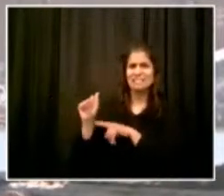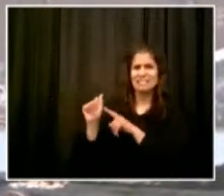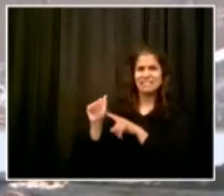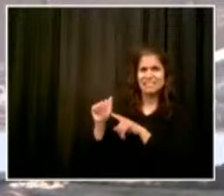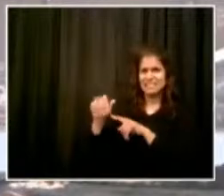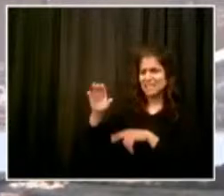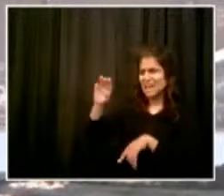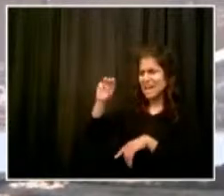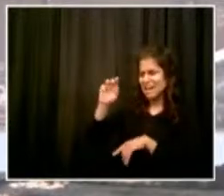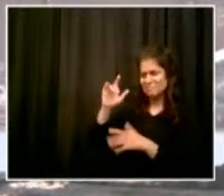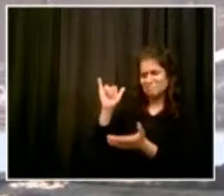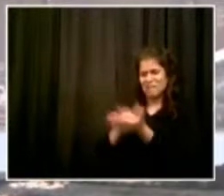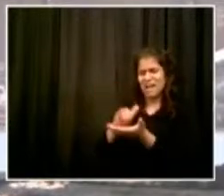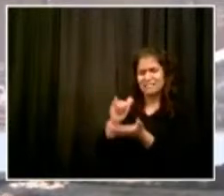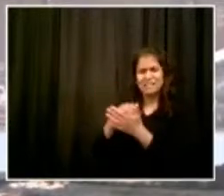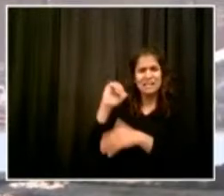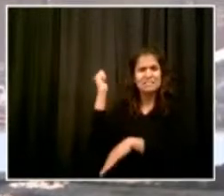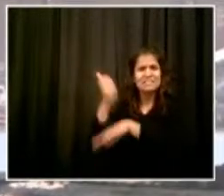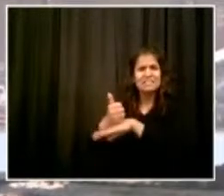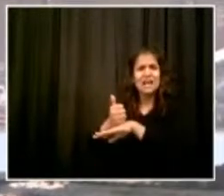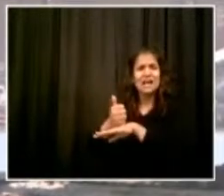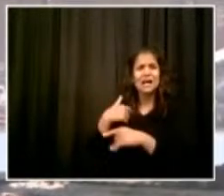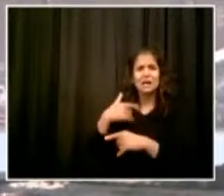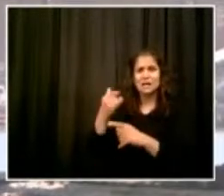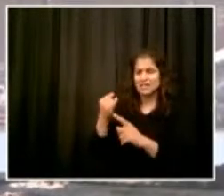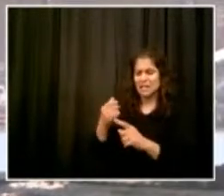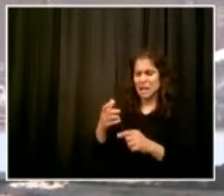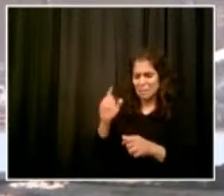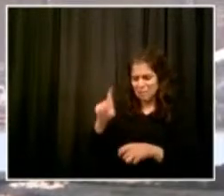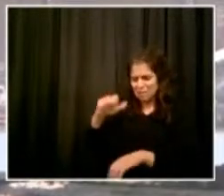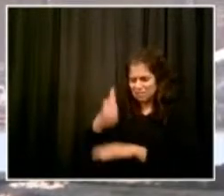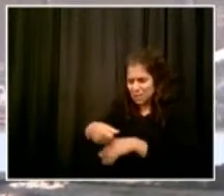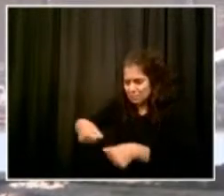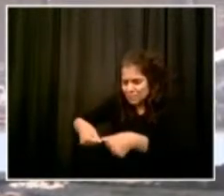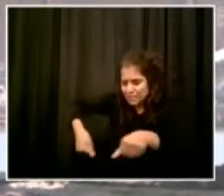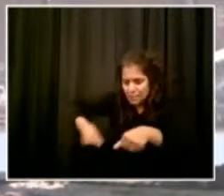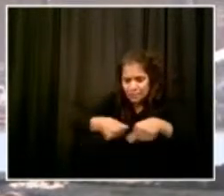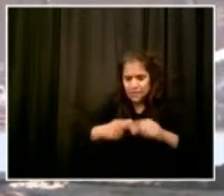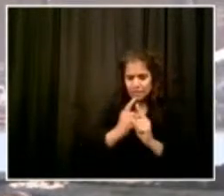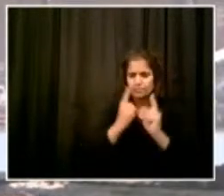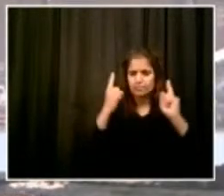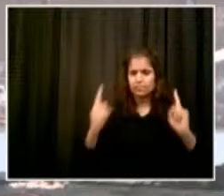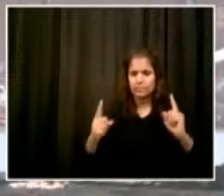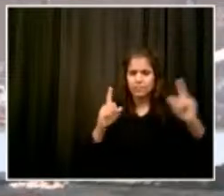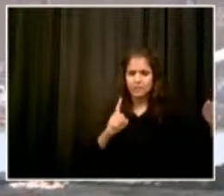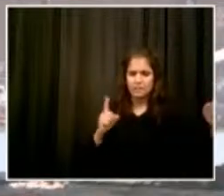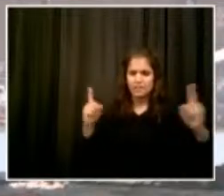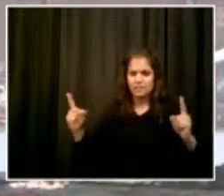show people they can come back with confidence, I think that approach would make more sense. But whatever approach they do,